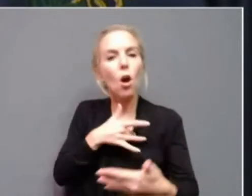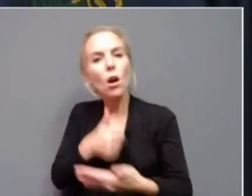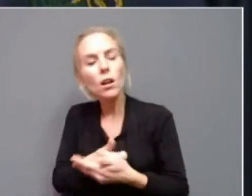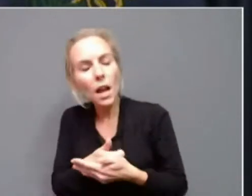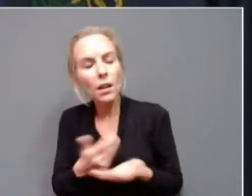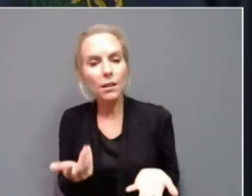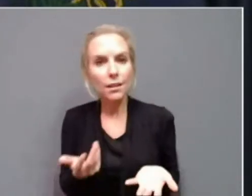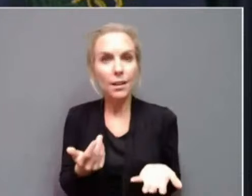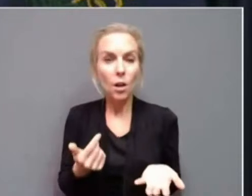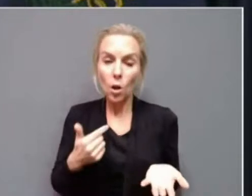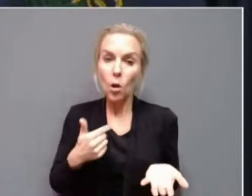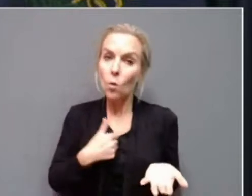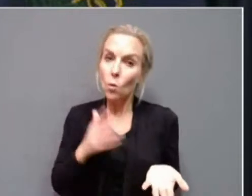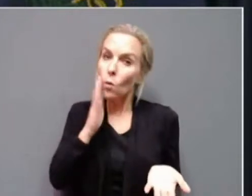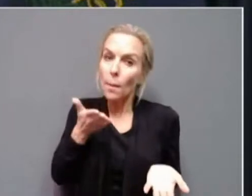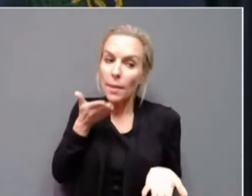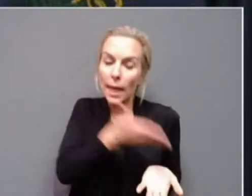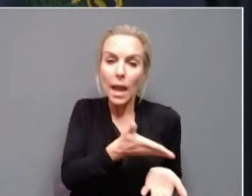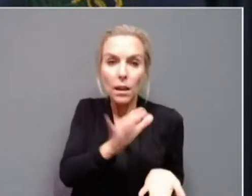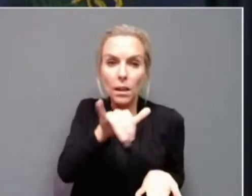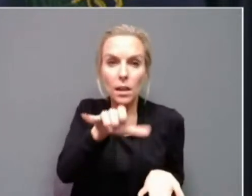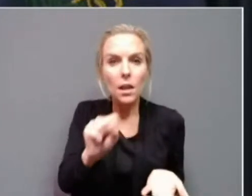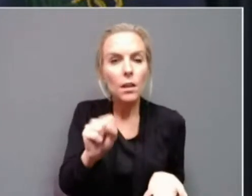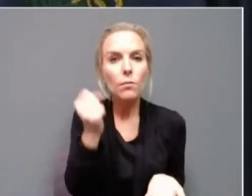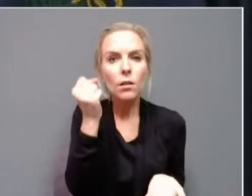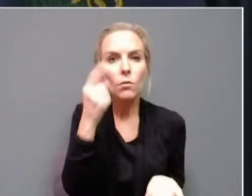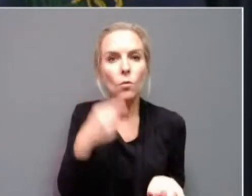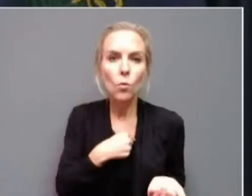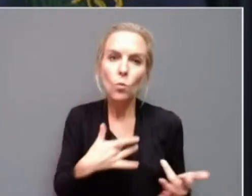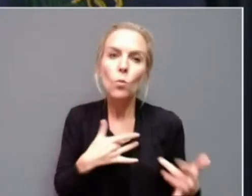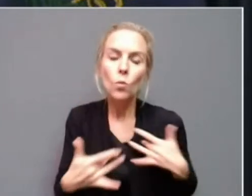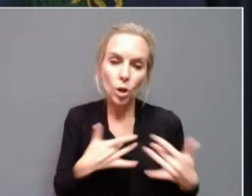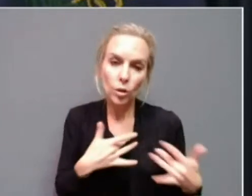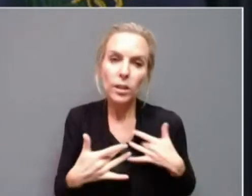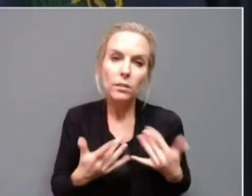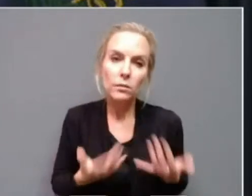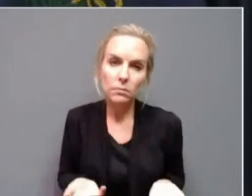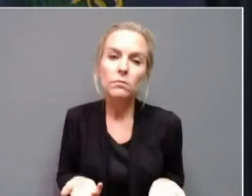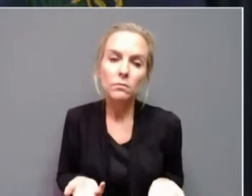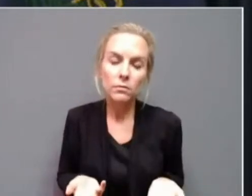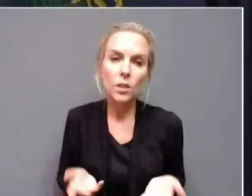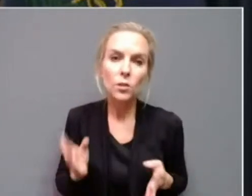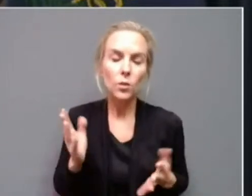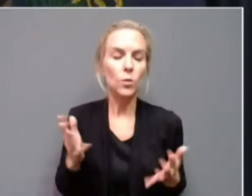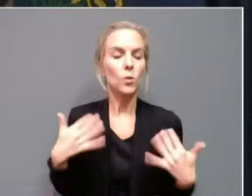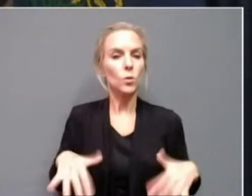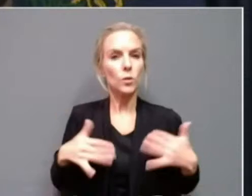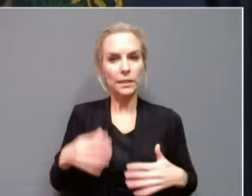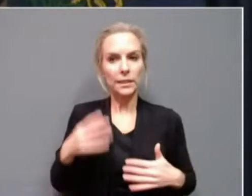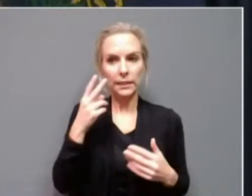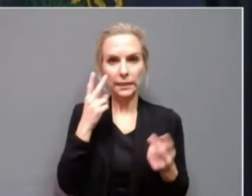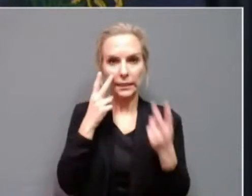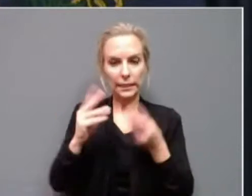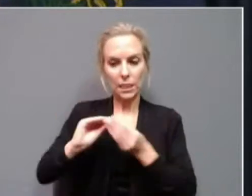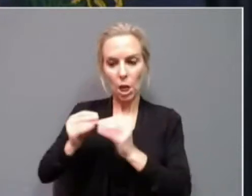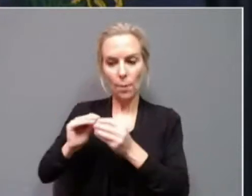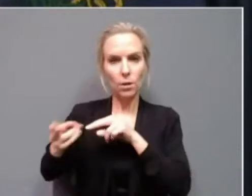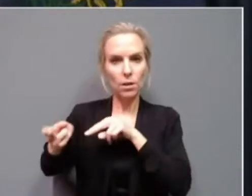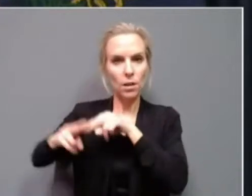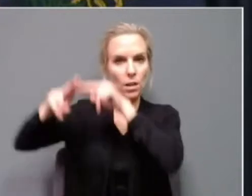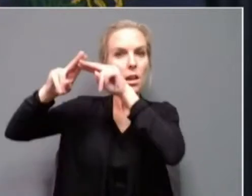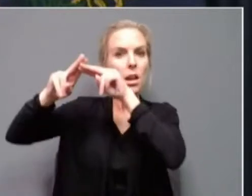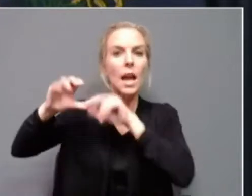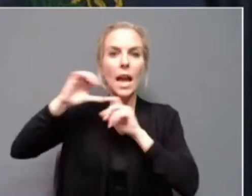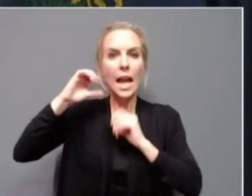will be there, but we're worried. And we see the number of infections rising every day from this